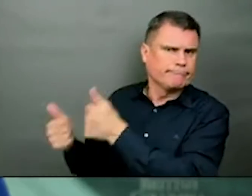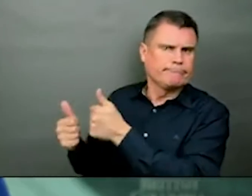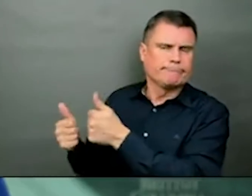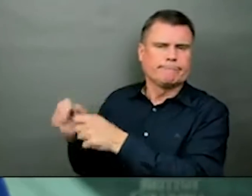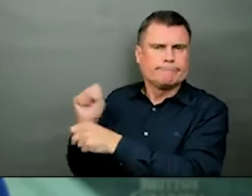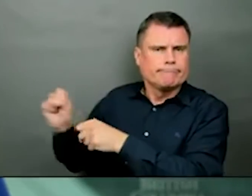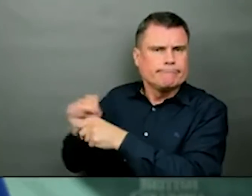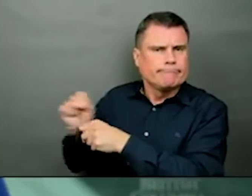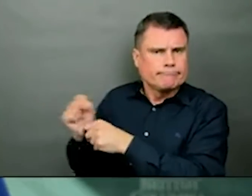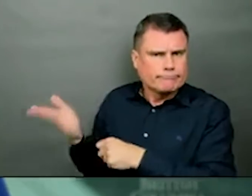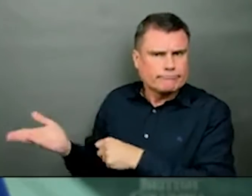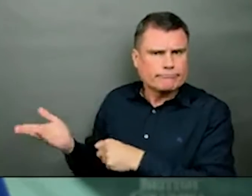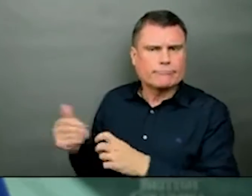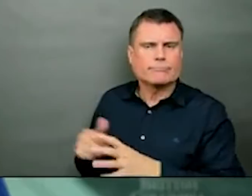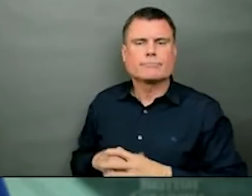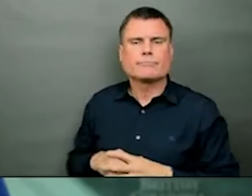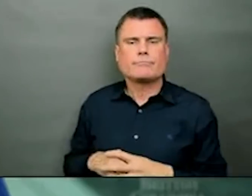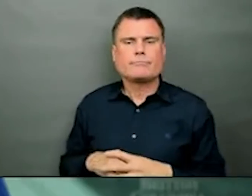Health, which has the largest